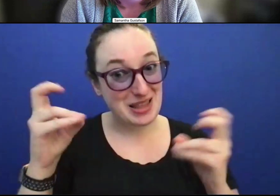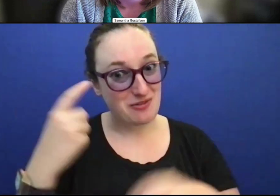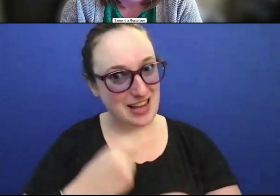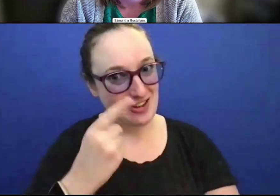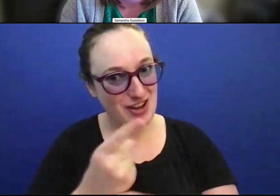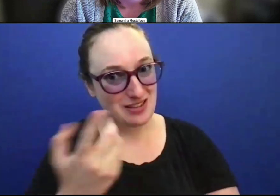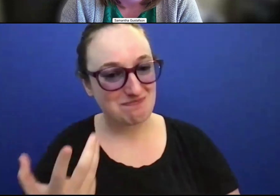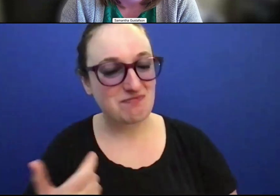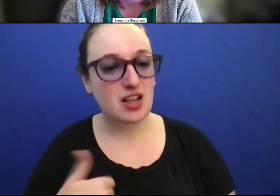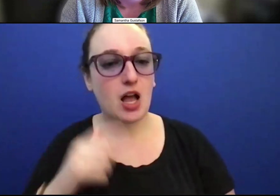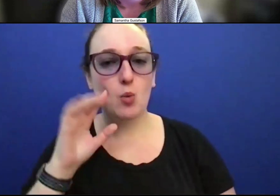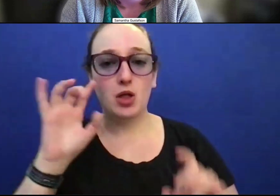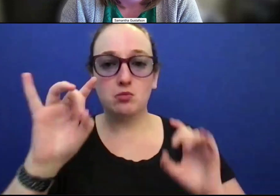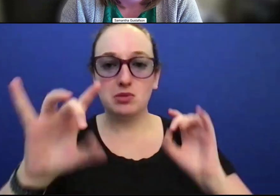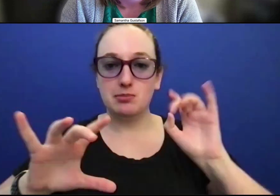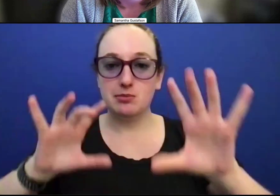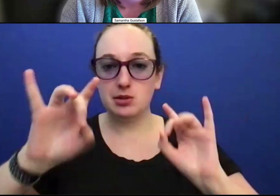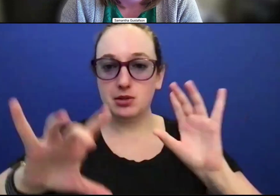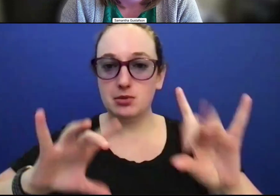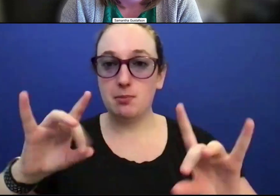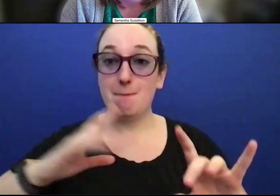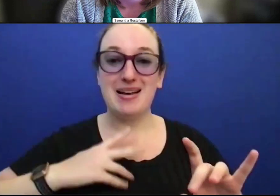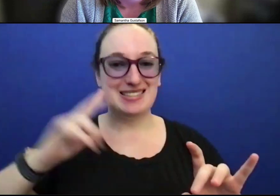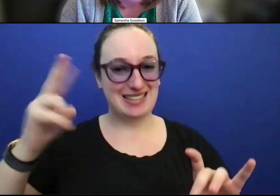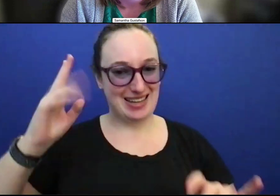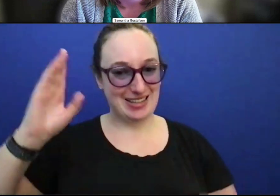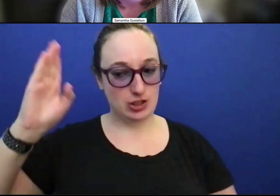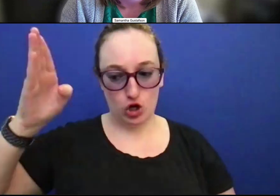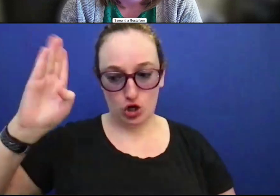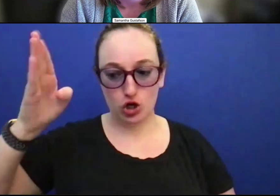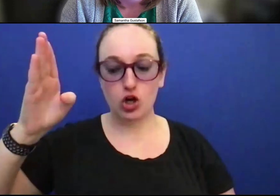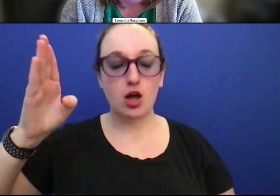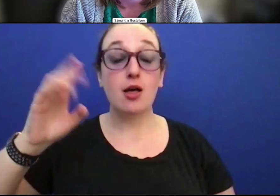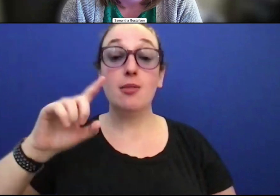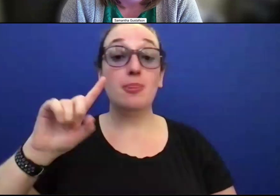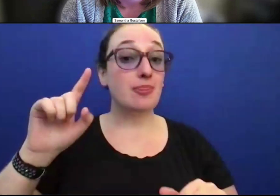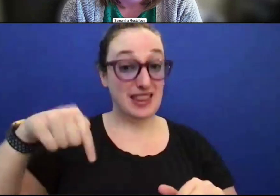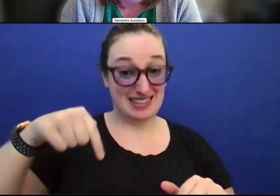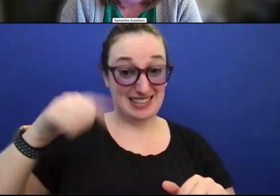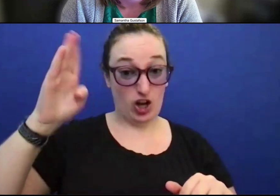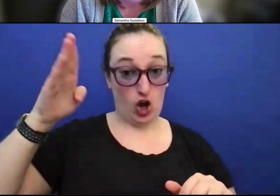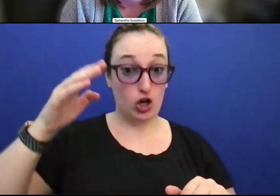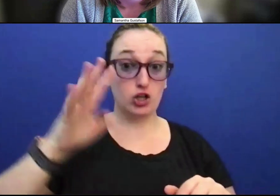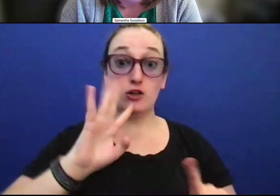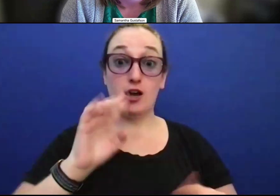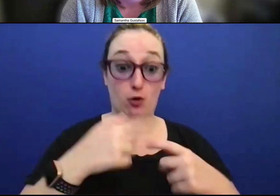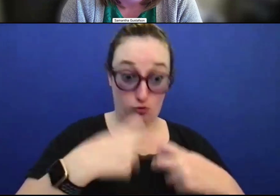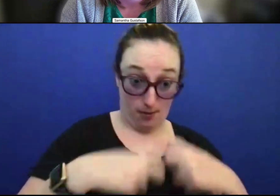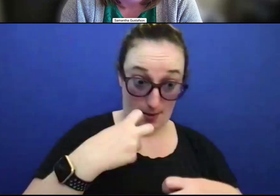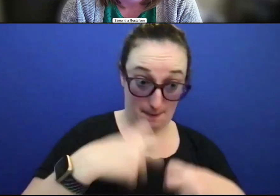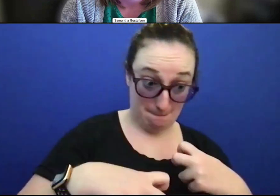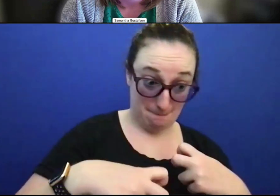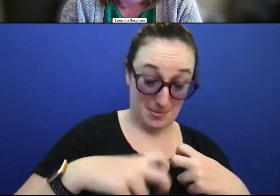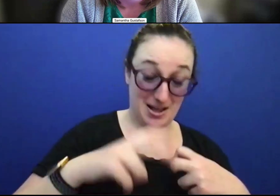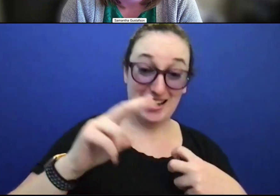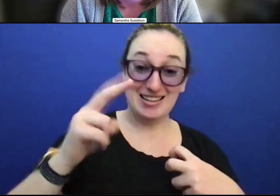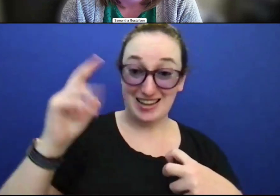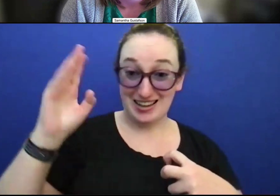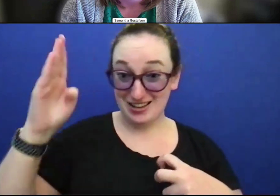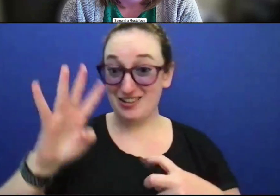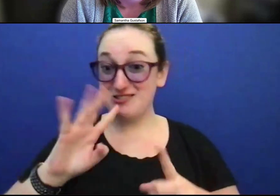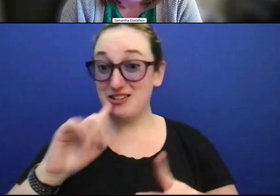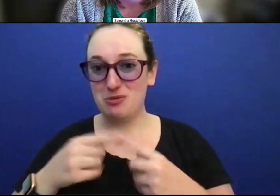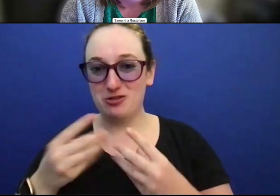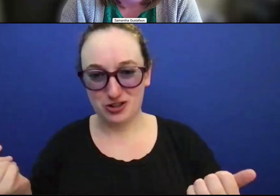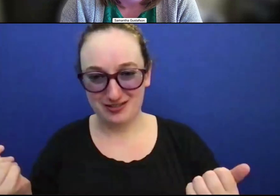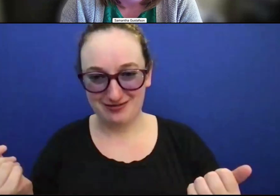I'm going to give some tips for that in my second talk. So, as I mentioned, the first talk was really here's the problem. And then the second talk is what can we do